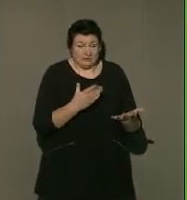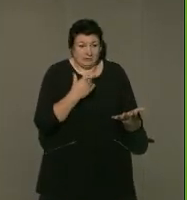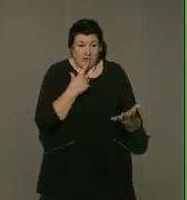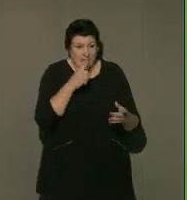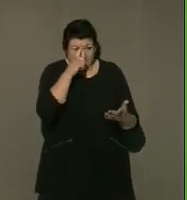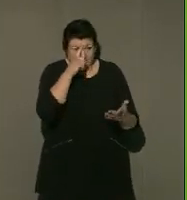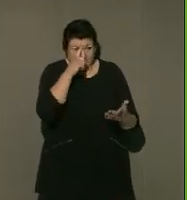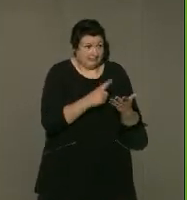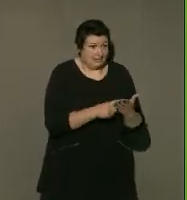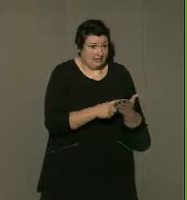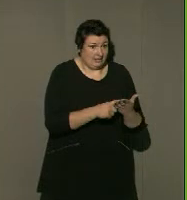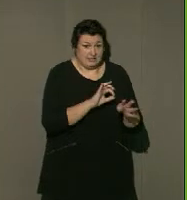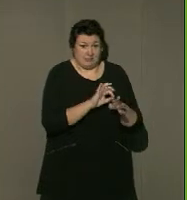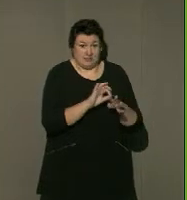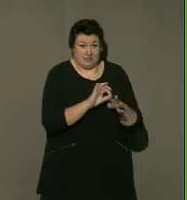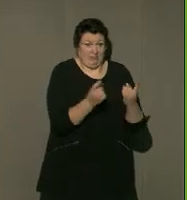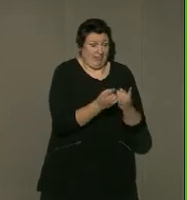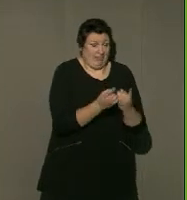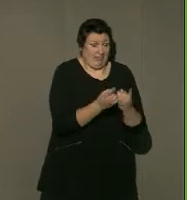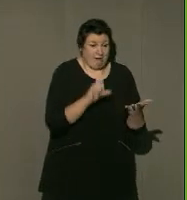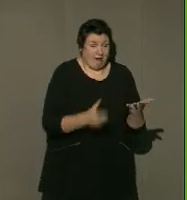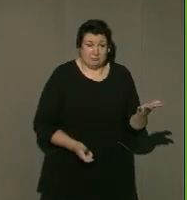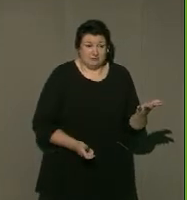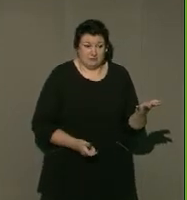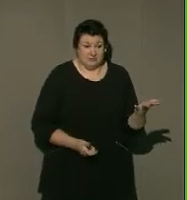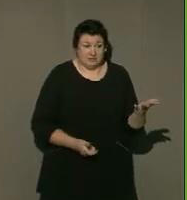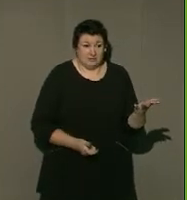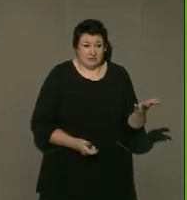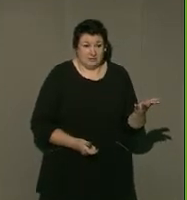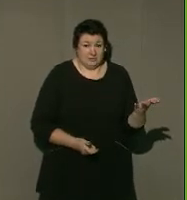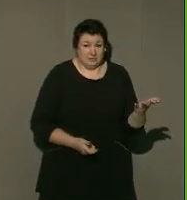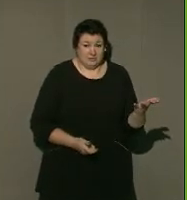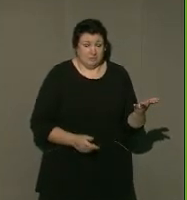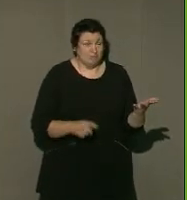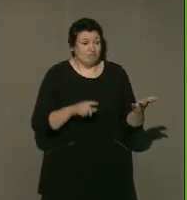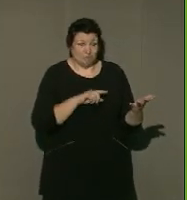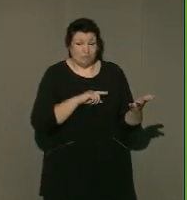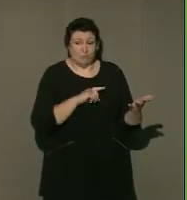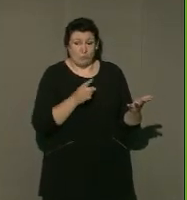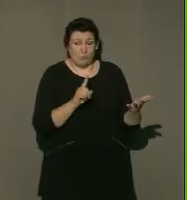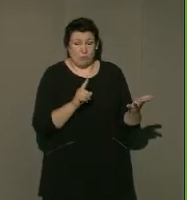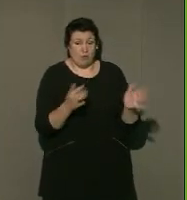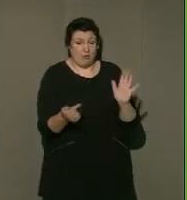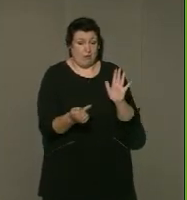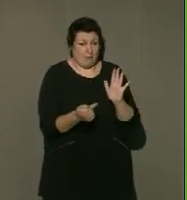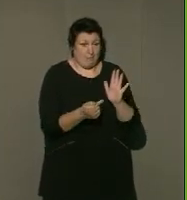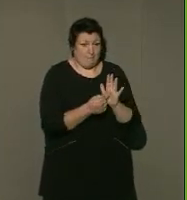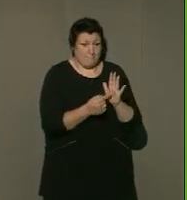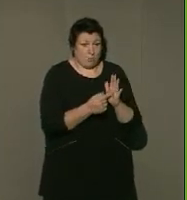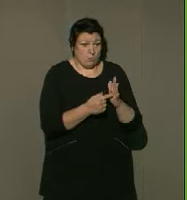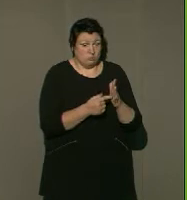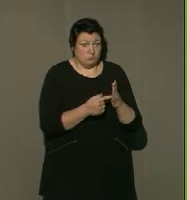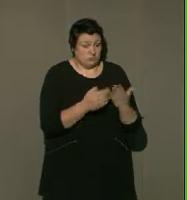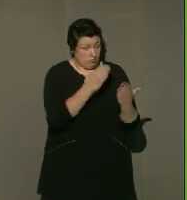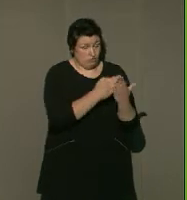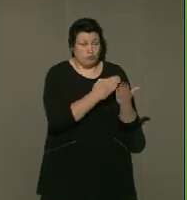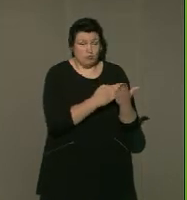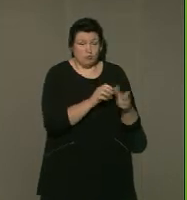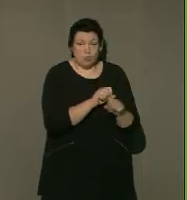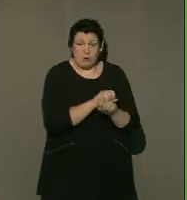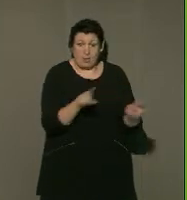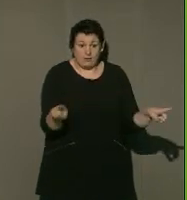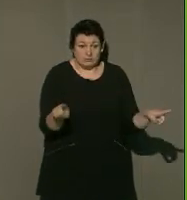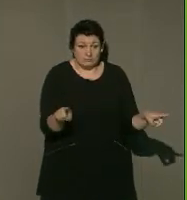on a particular one. And because it was important that the ruling was got out, we took that